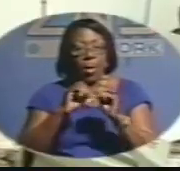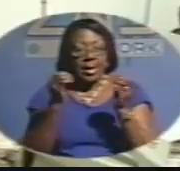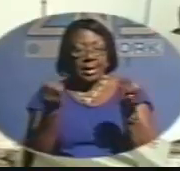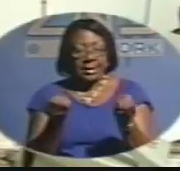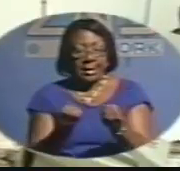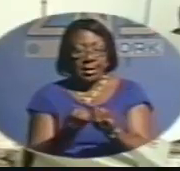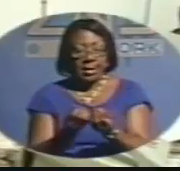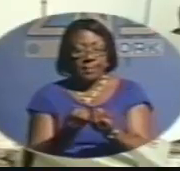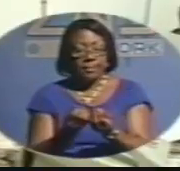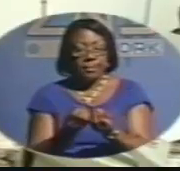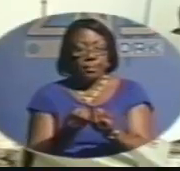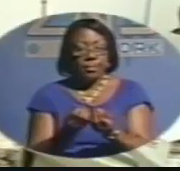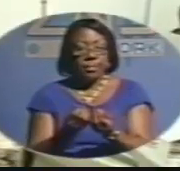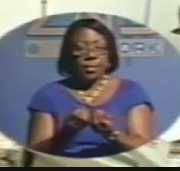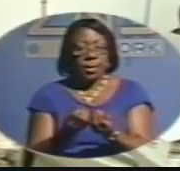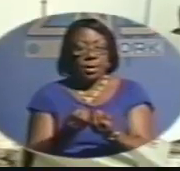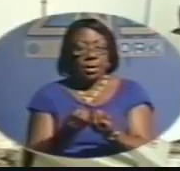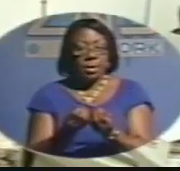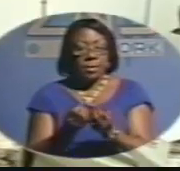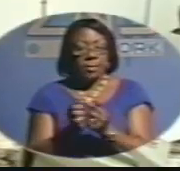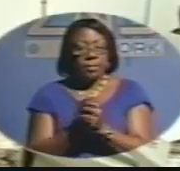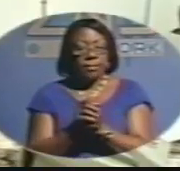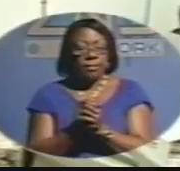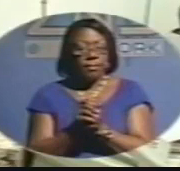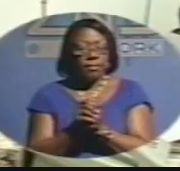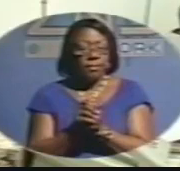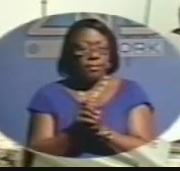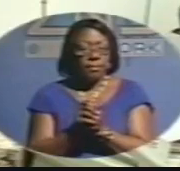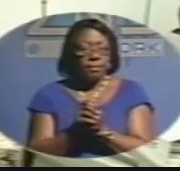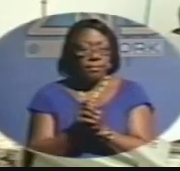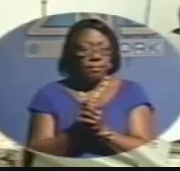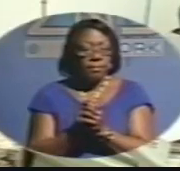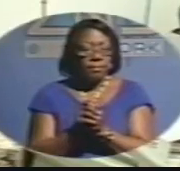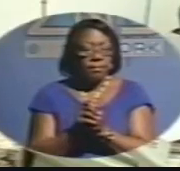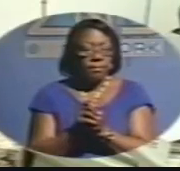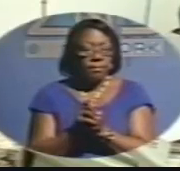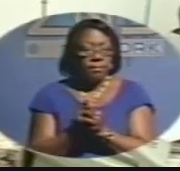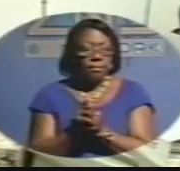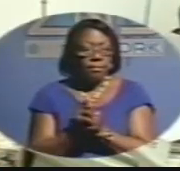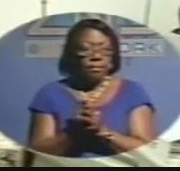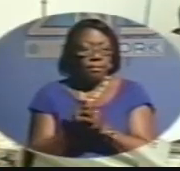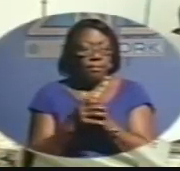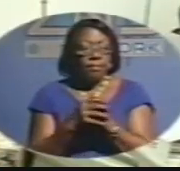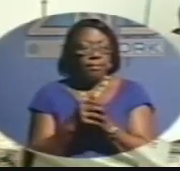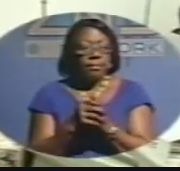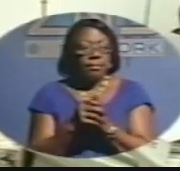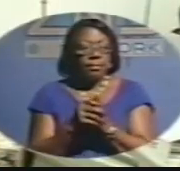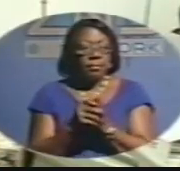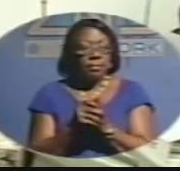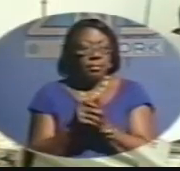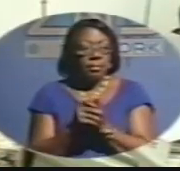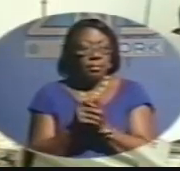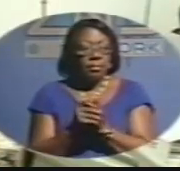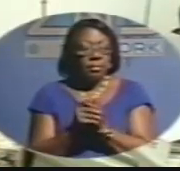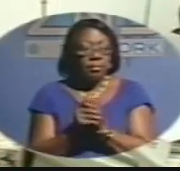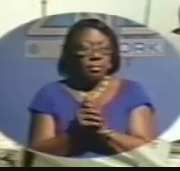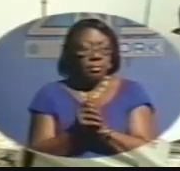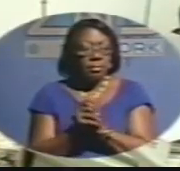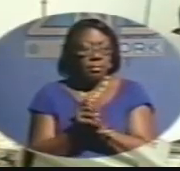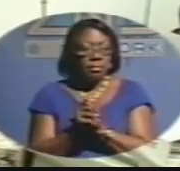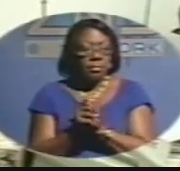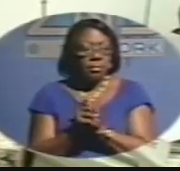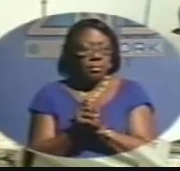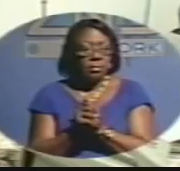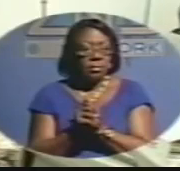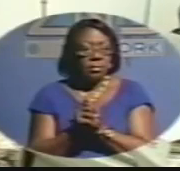The Christie administration also in Chicago, one in Houston, and one in Los Angeles to deal with the Bahamian community and Bahamian interests